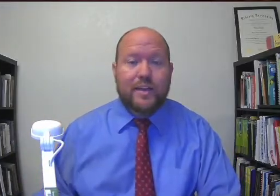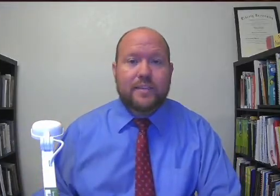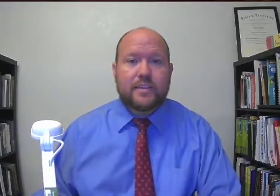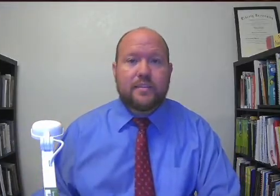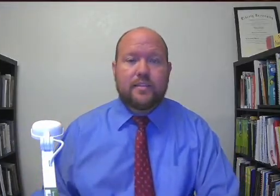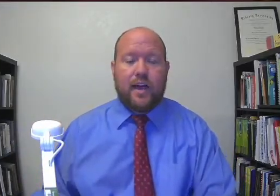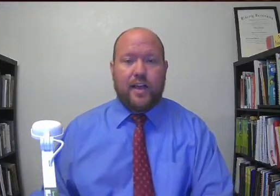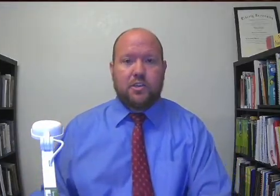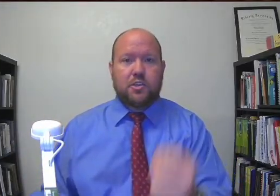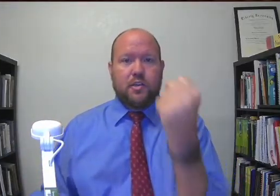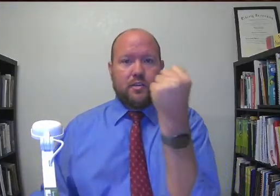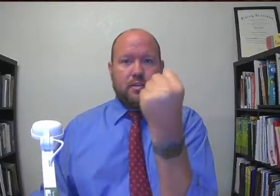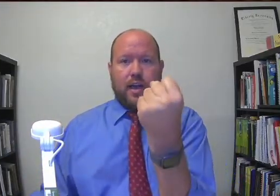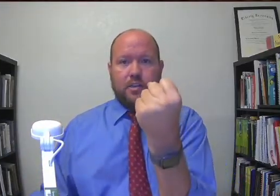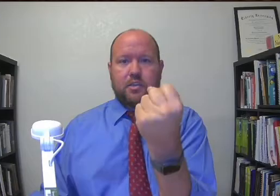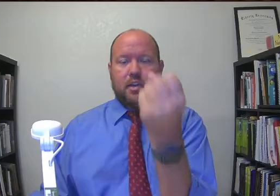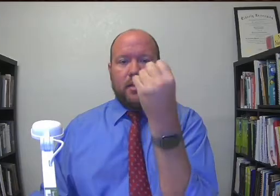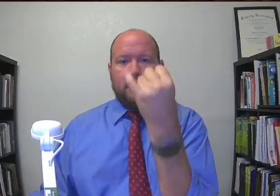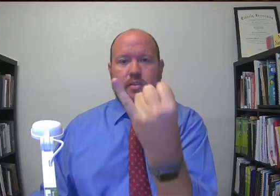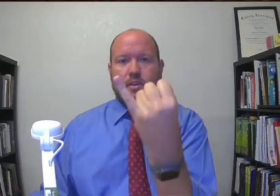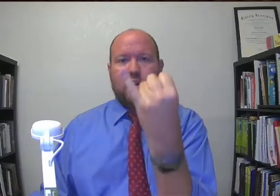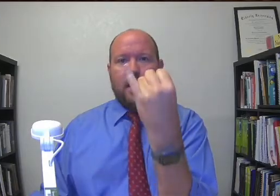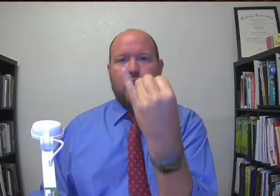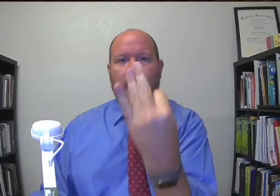Next word is touch. Touch.